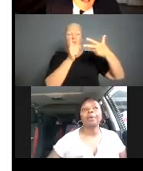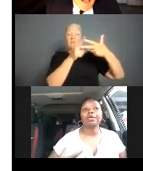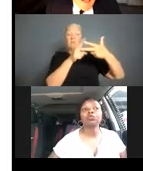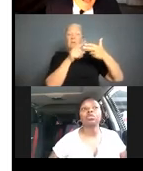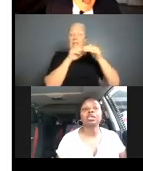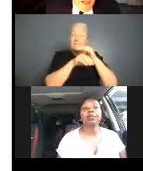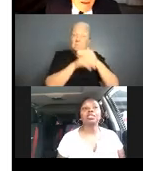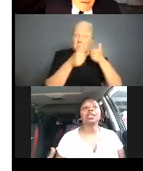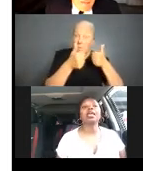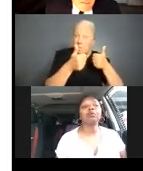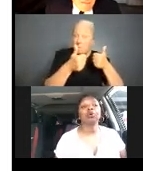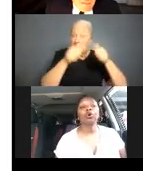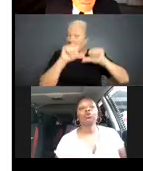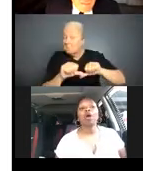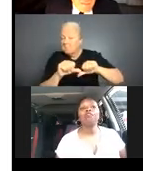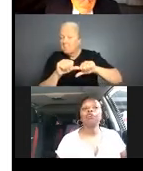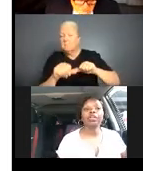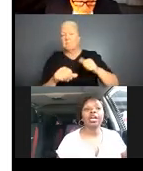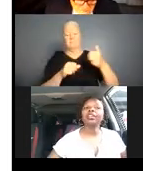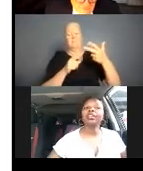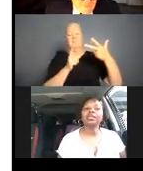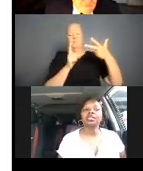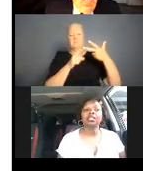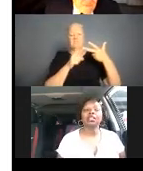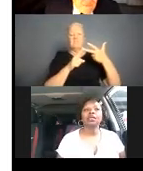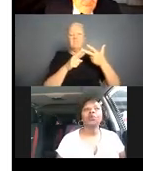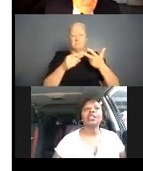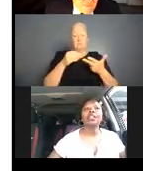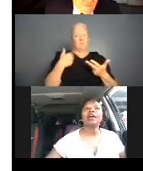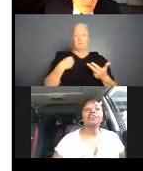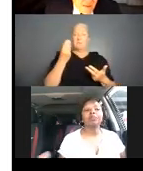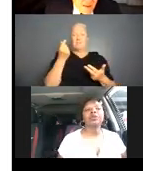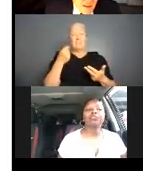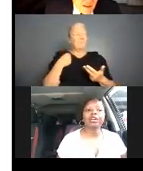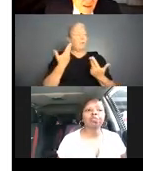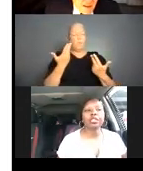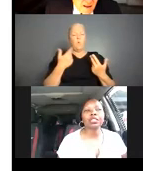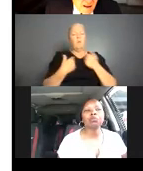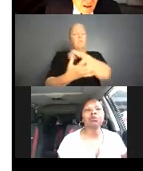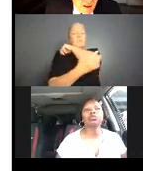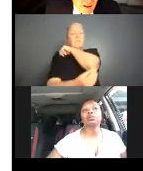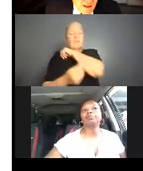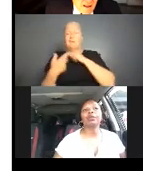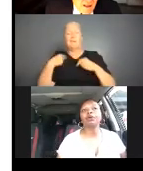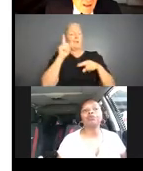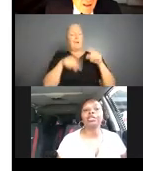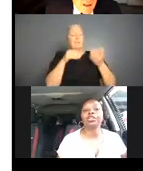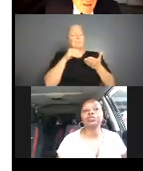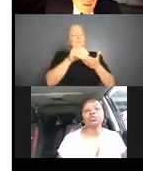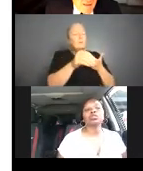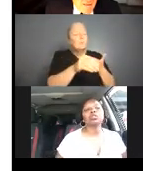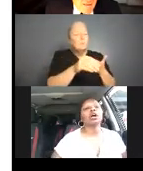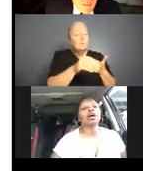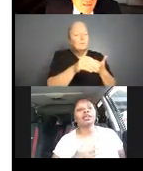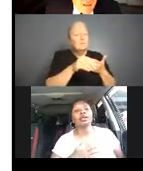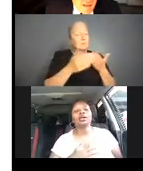were persons with disability able to afford availability? Were they available in the first place because of many